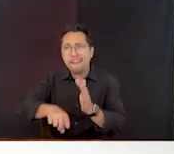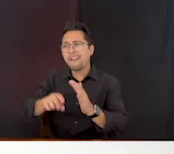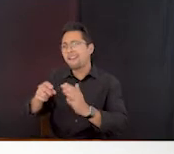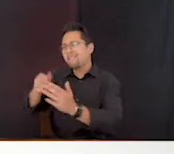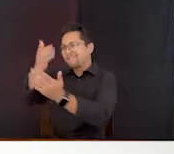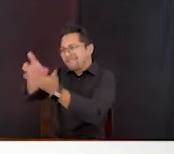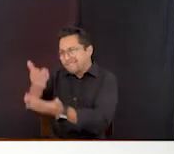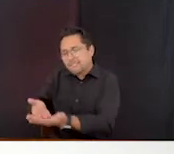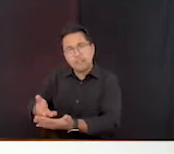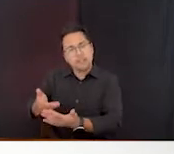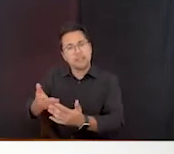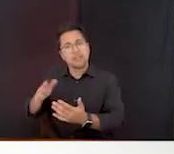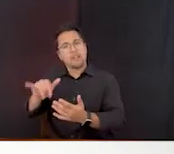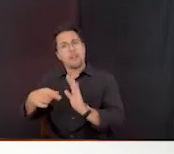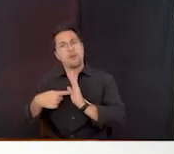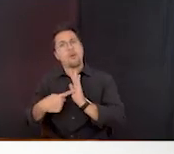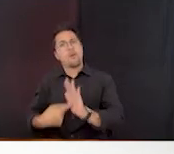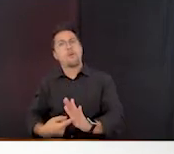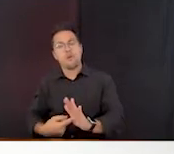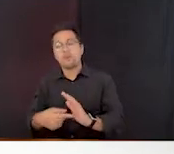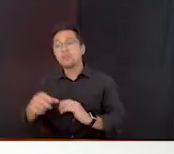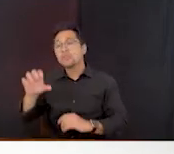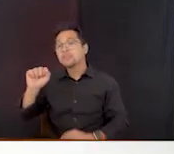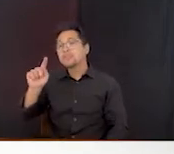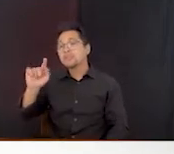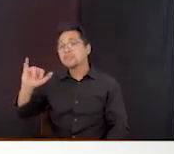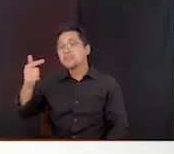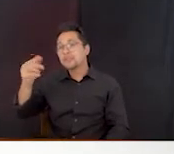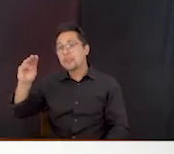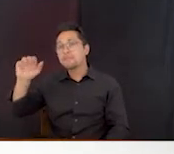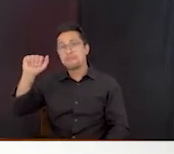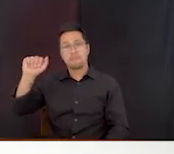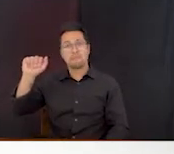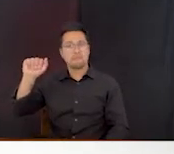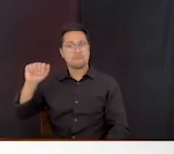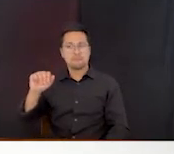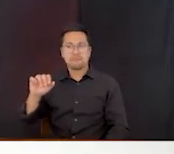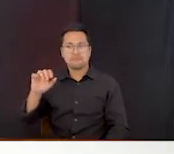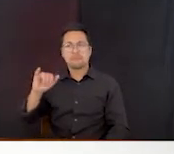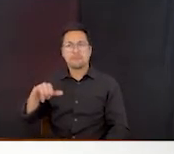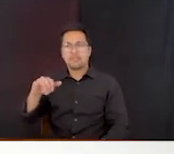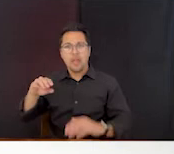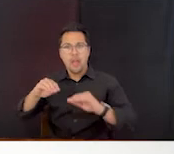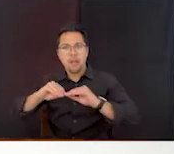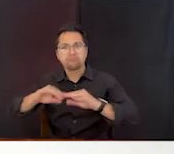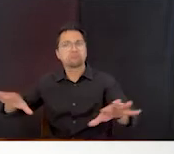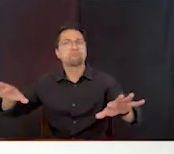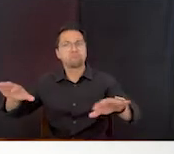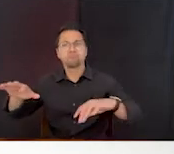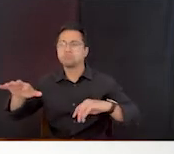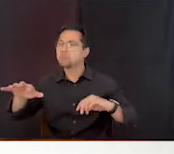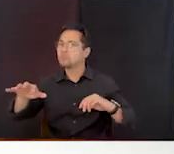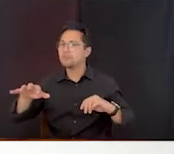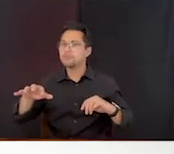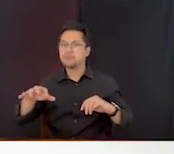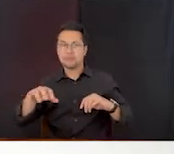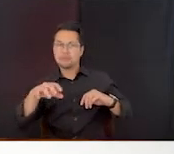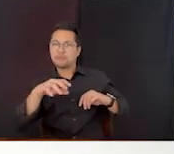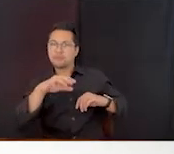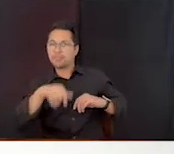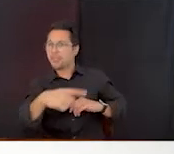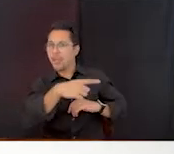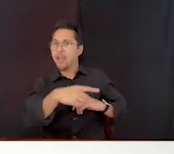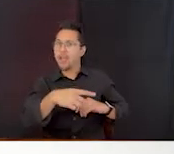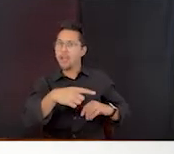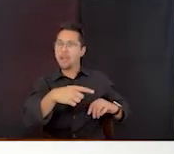better understand their social and educational experiences. We also know that based on